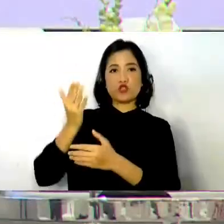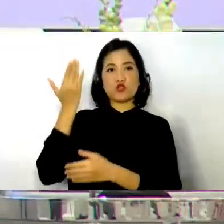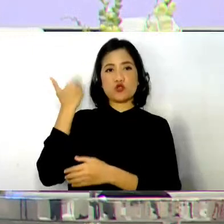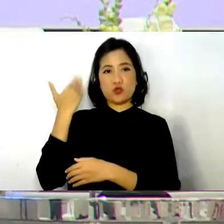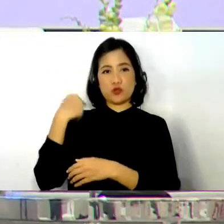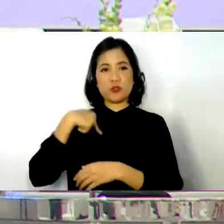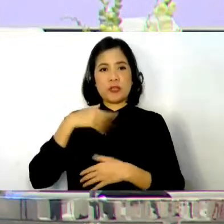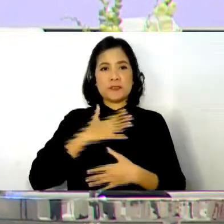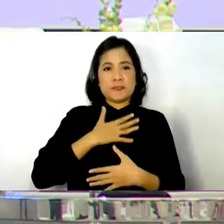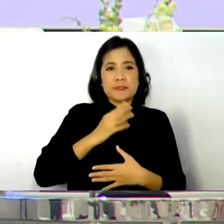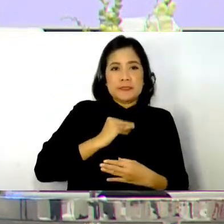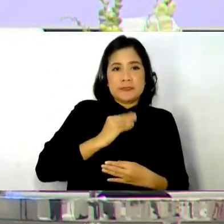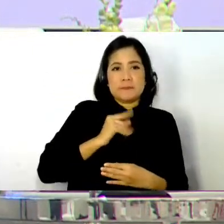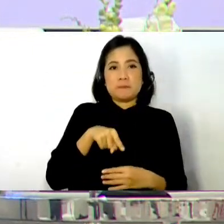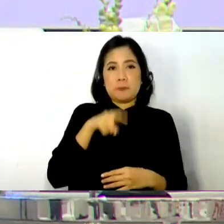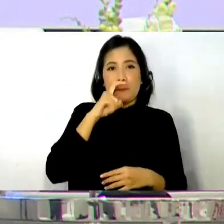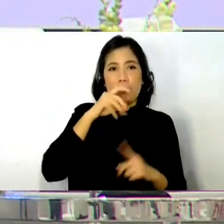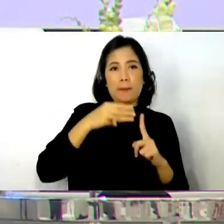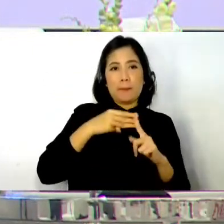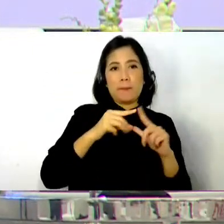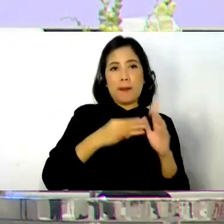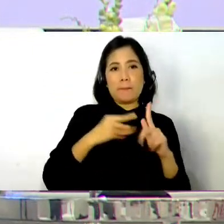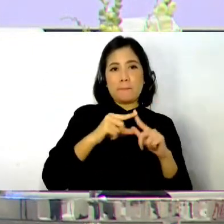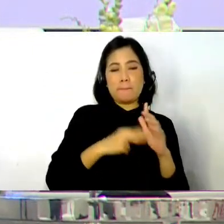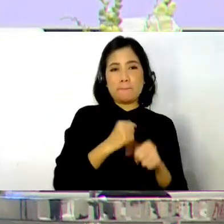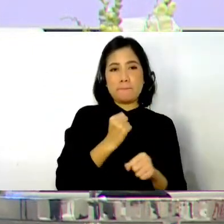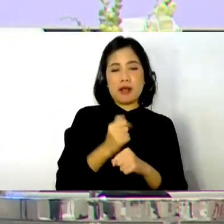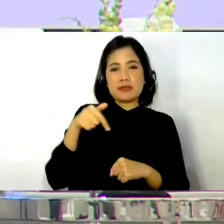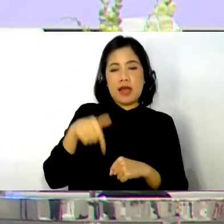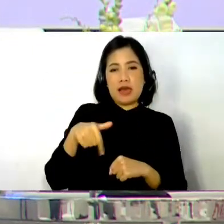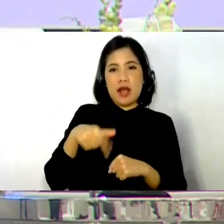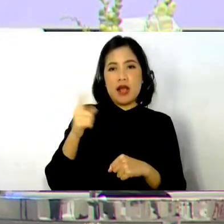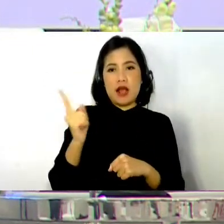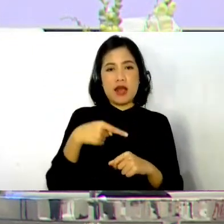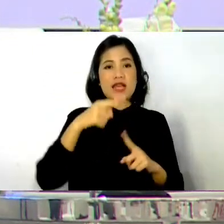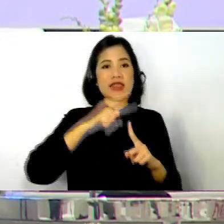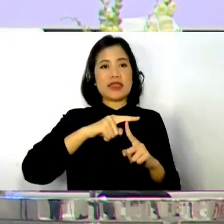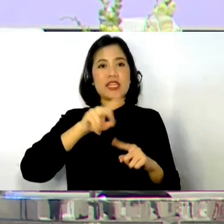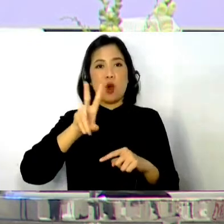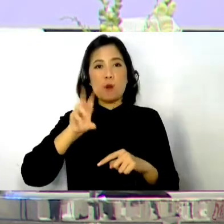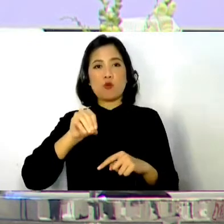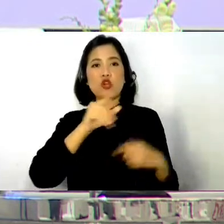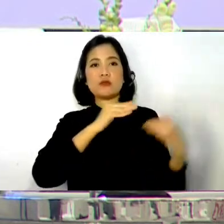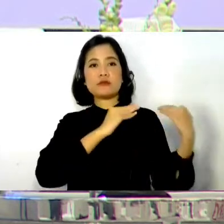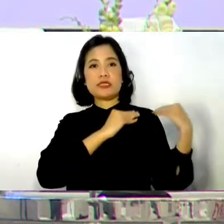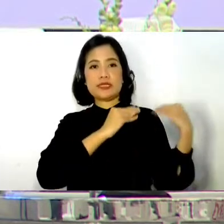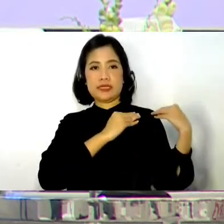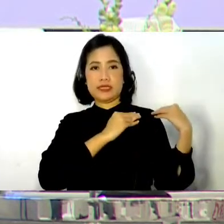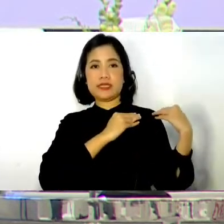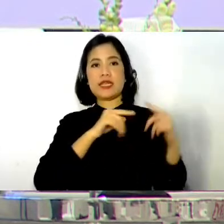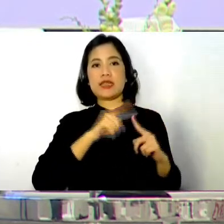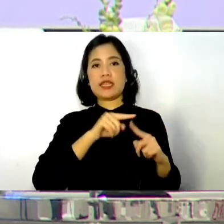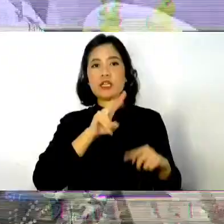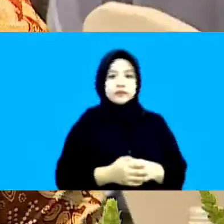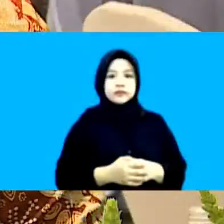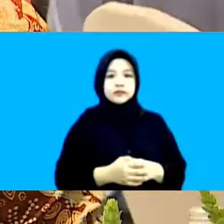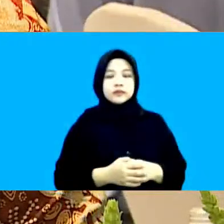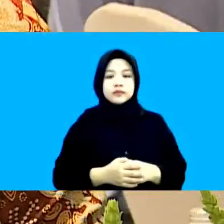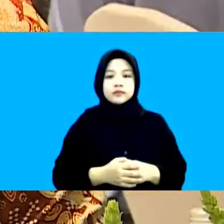Thank you, Your Excellency, for providing us with an overview how COVID-19 has impacted our economy. Such a very fruitful